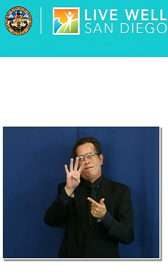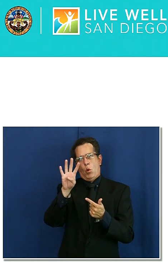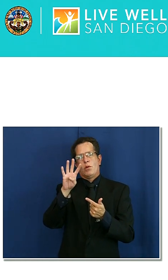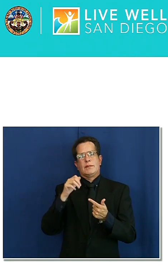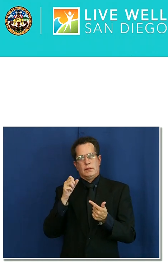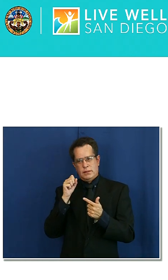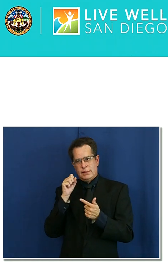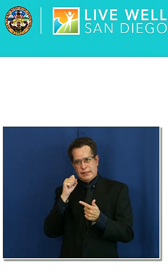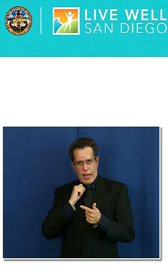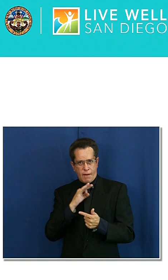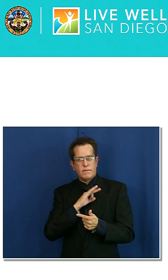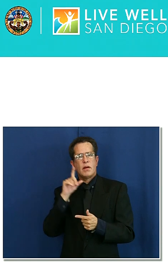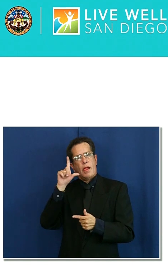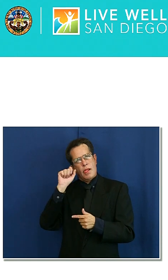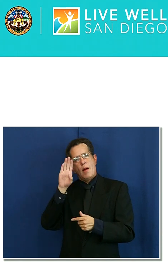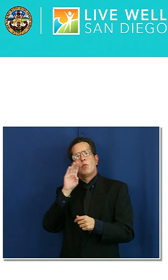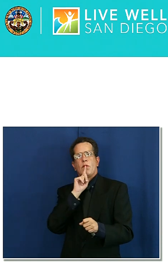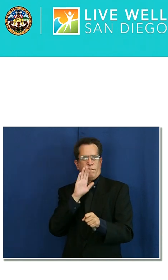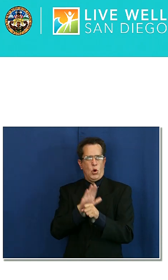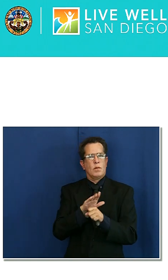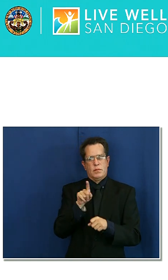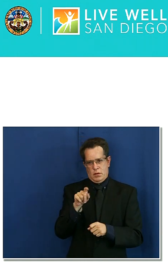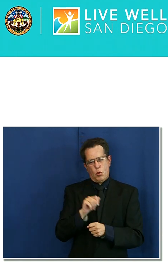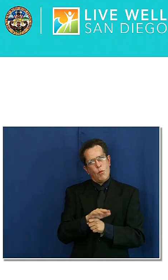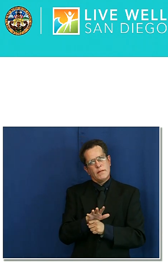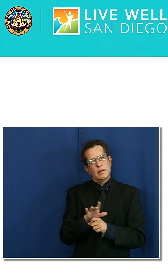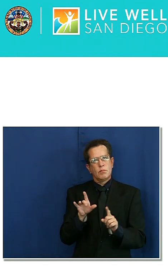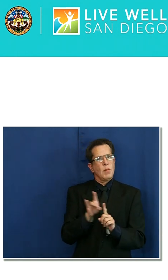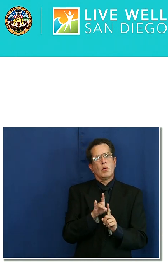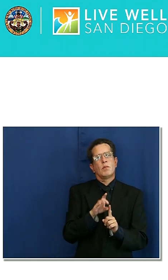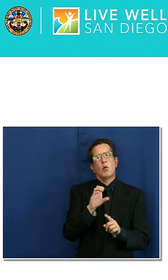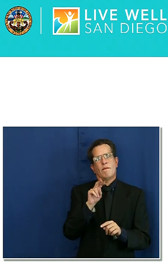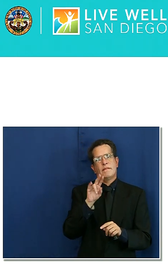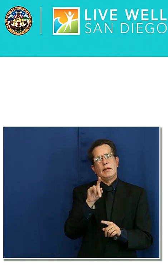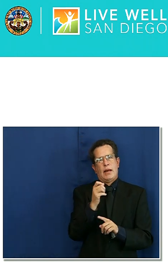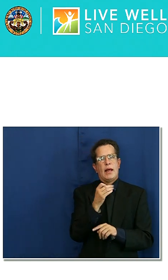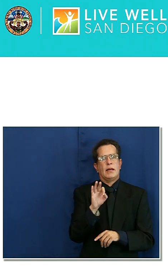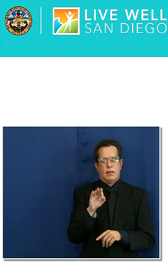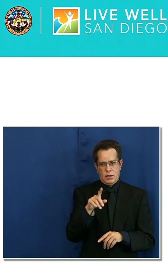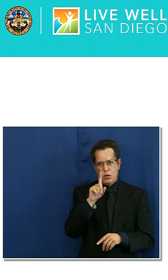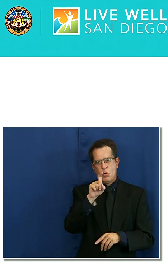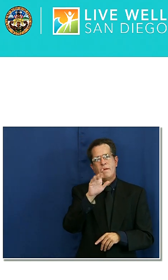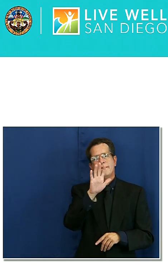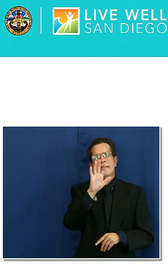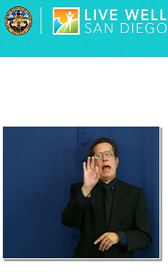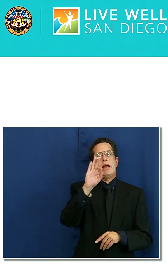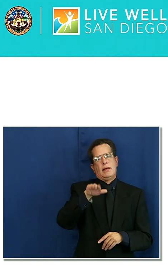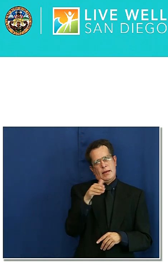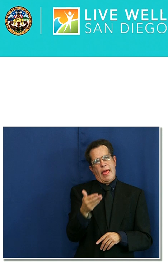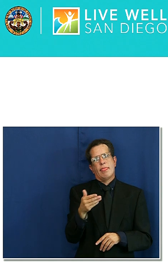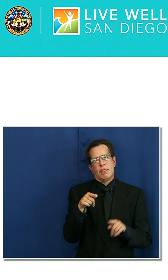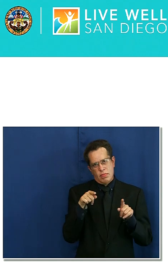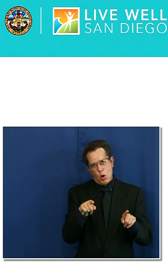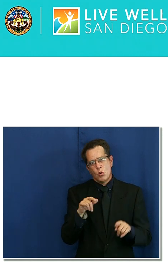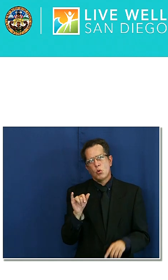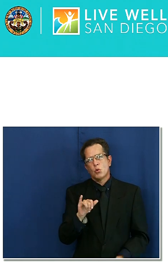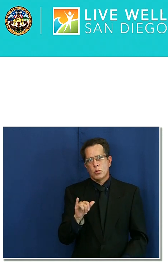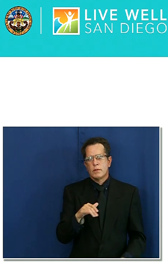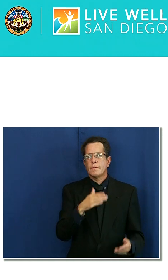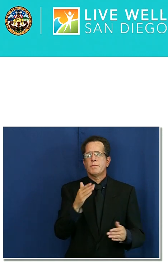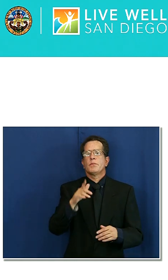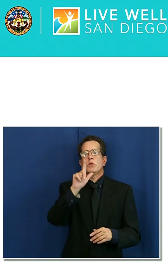with laboratory-confirmed COVID-19, and this includes 159 deaths. 31,